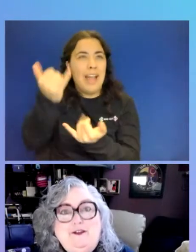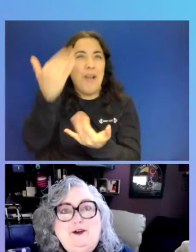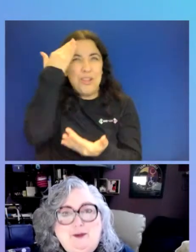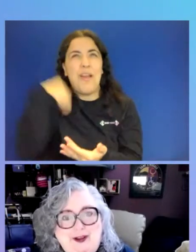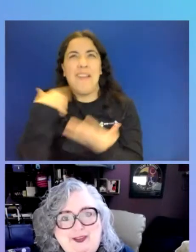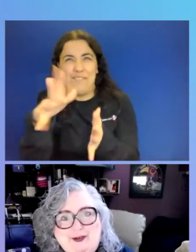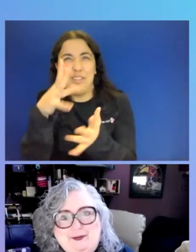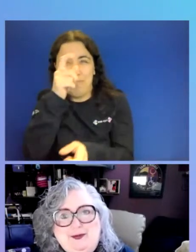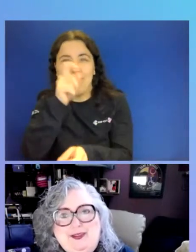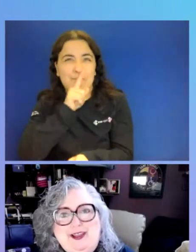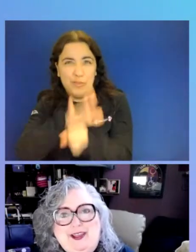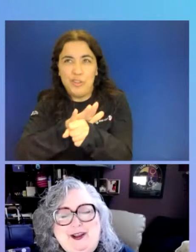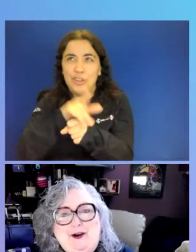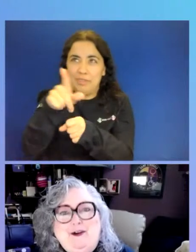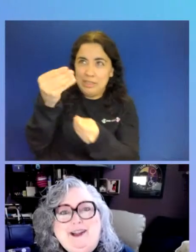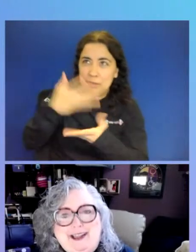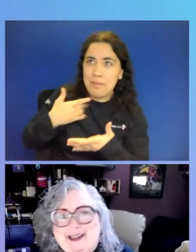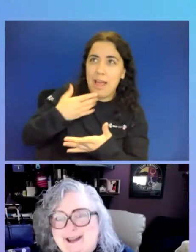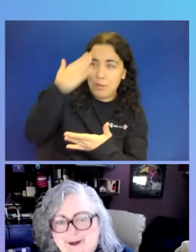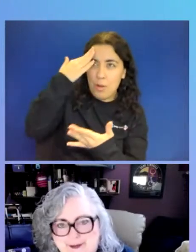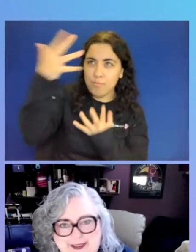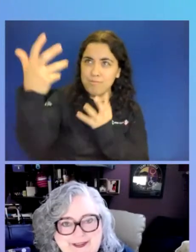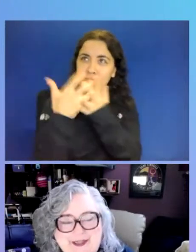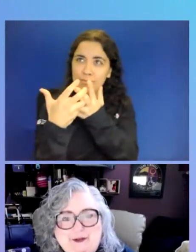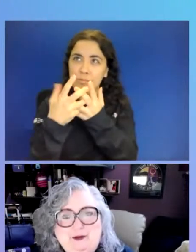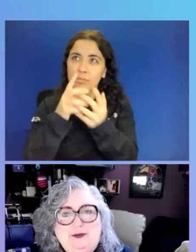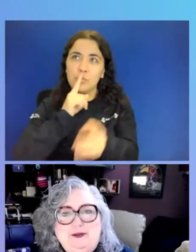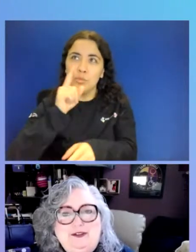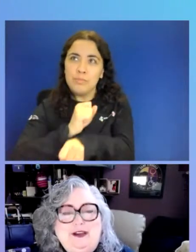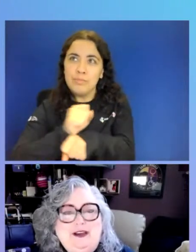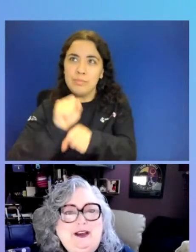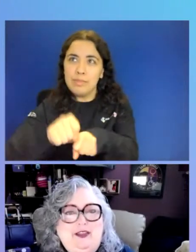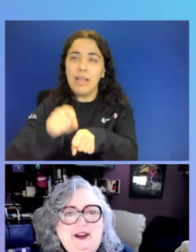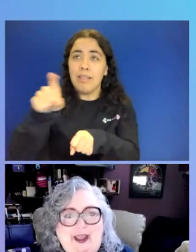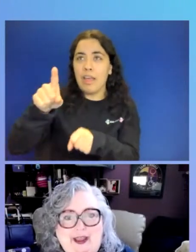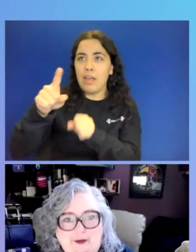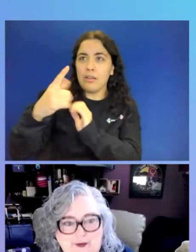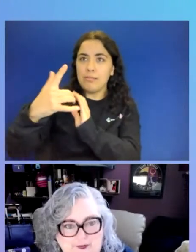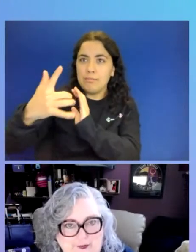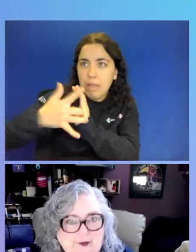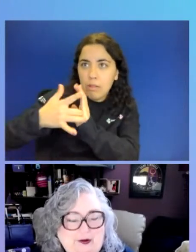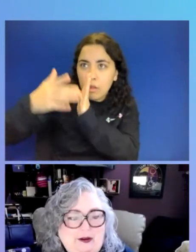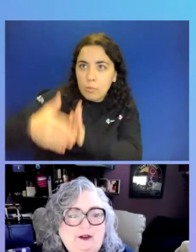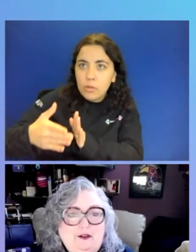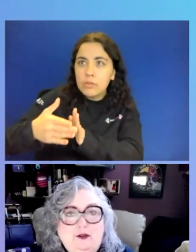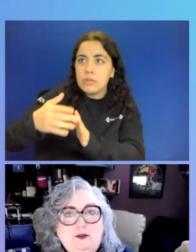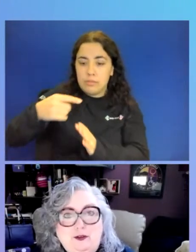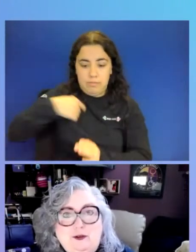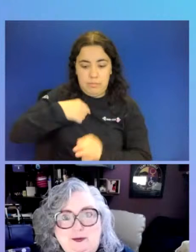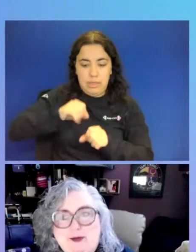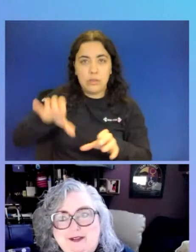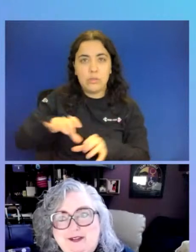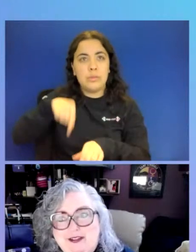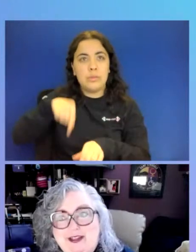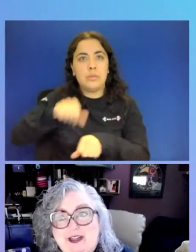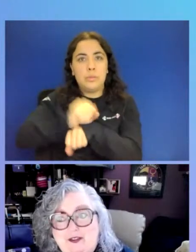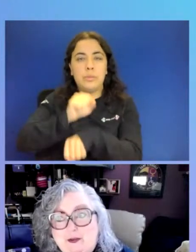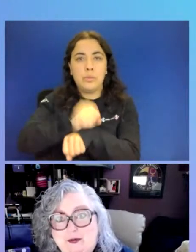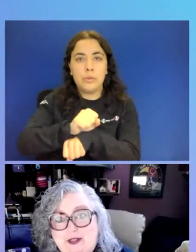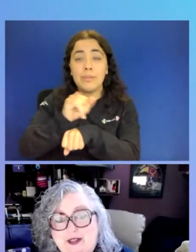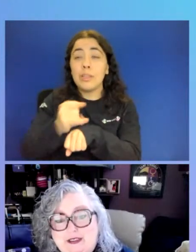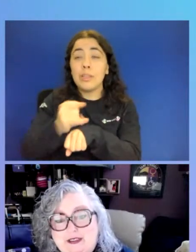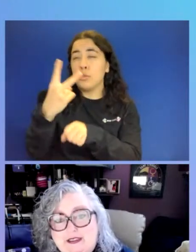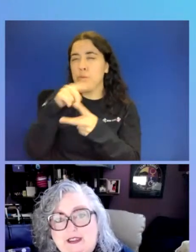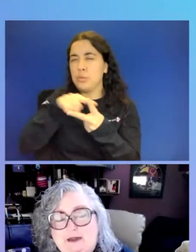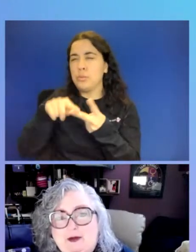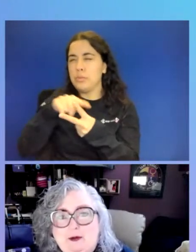has conferred upon them that they are indeed an intermediate technical person that can do this work. So those are the two big pieces that